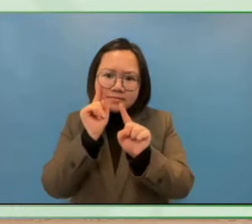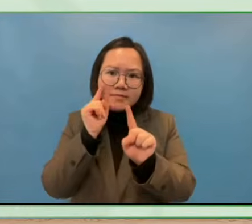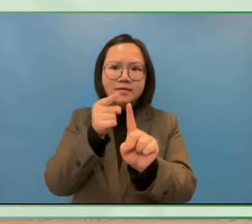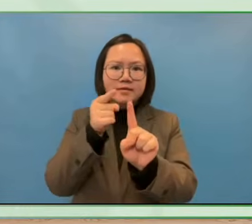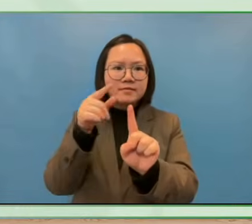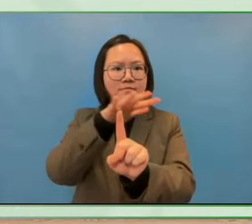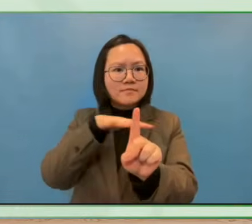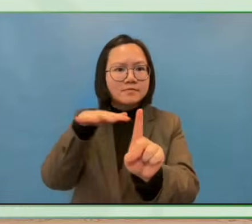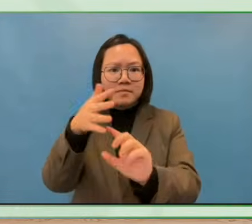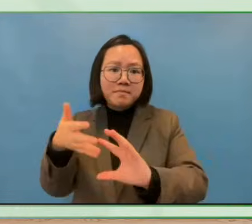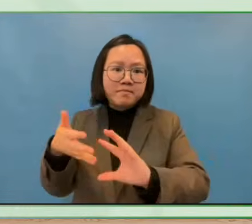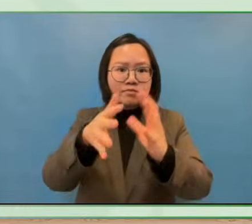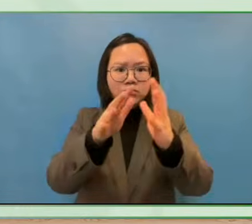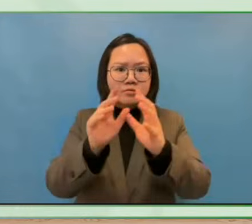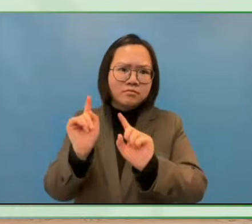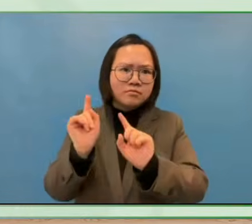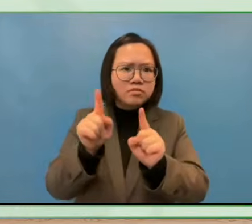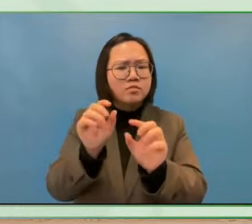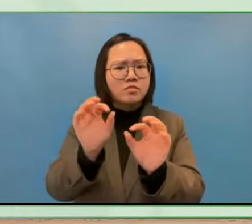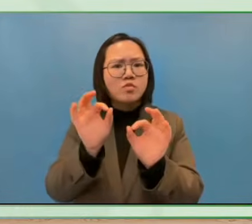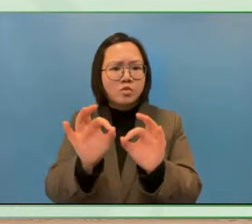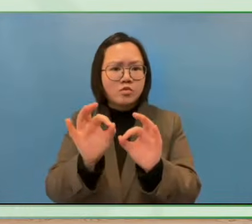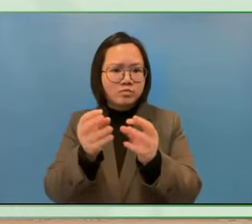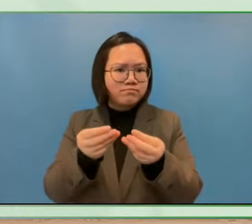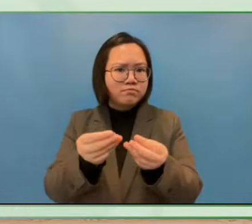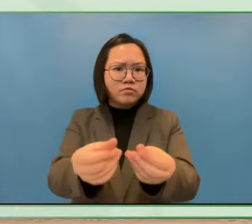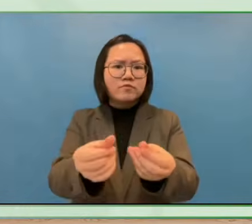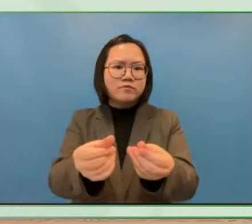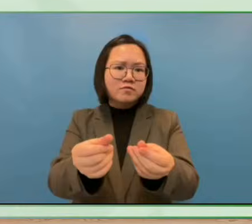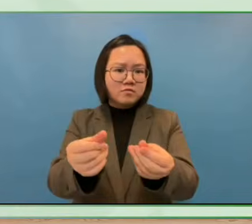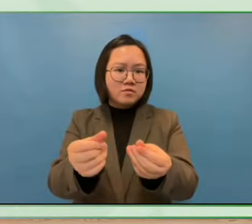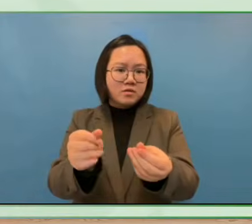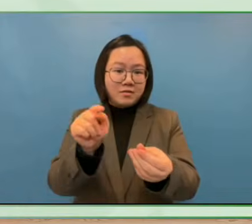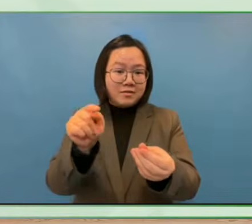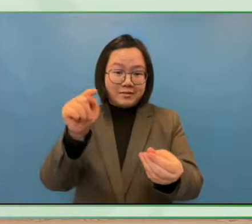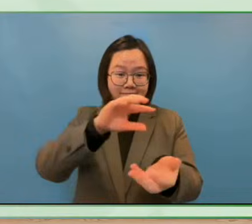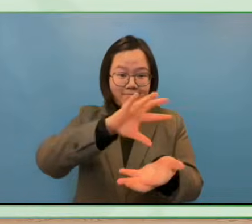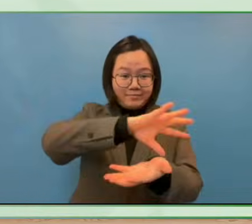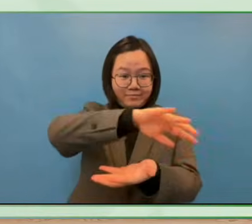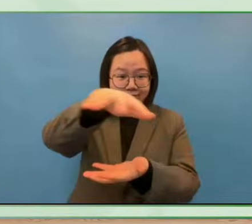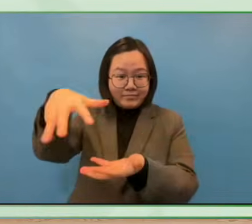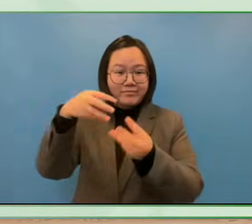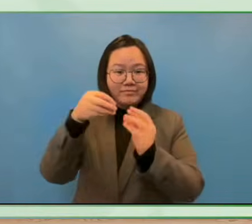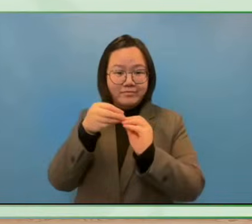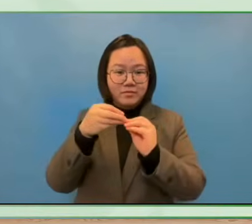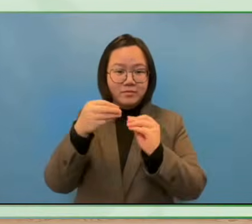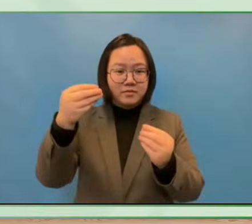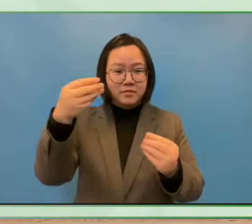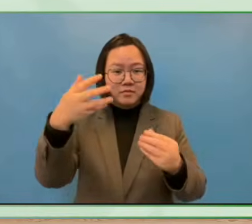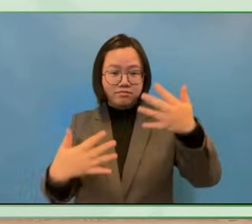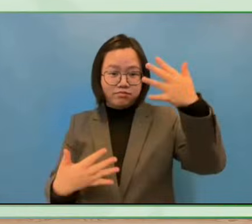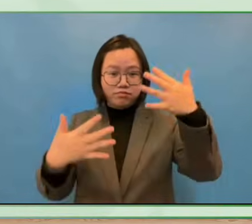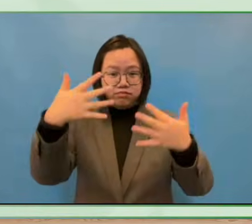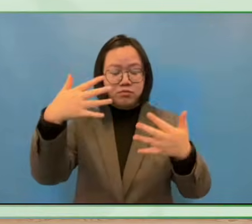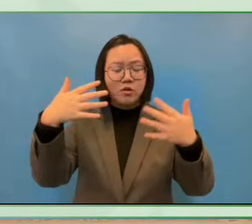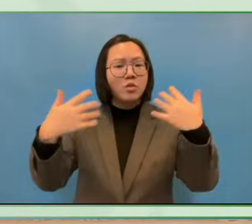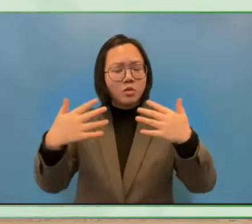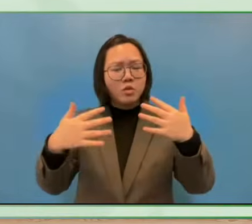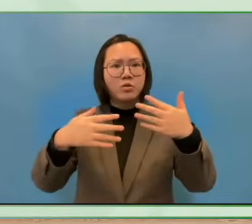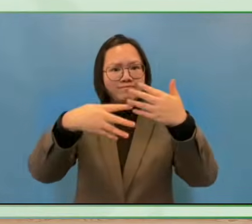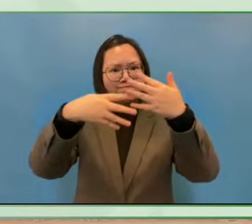a large number, then we shortlisted 30 of them, and we awarded